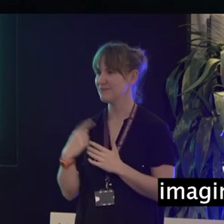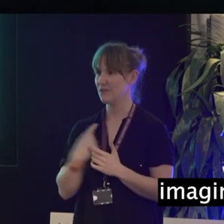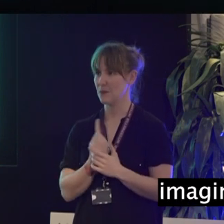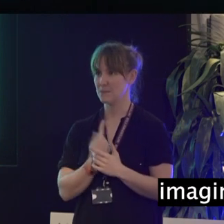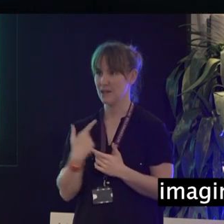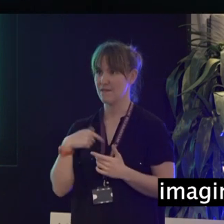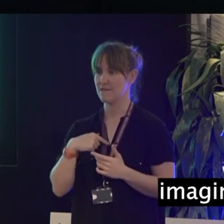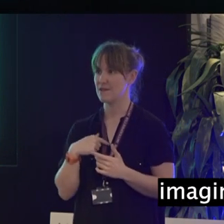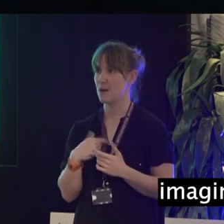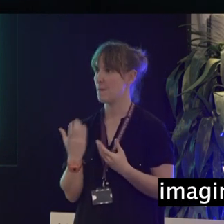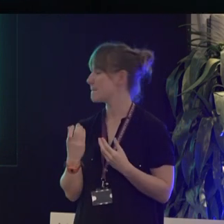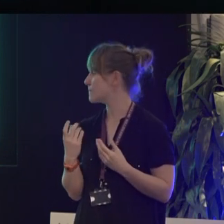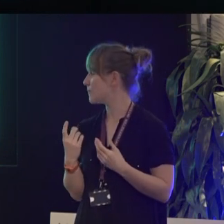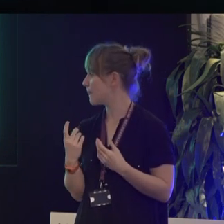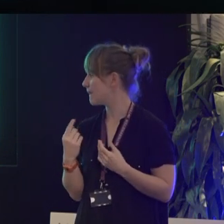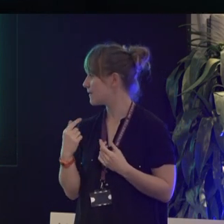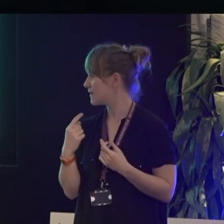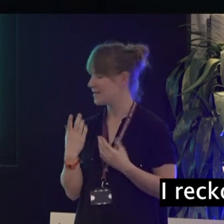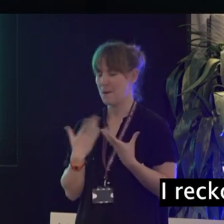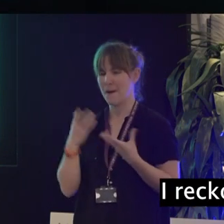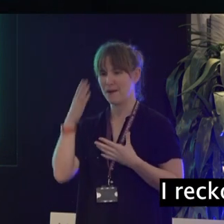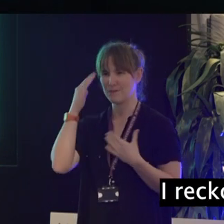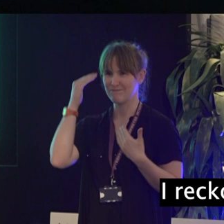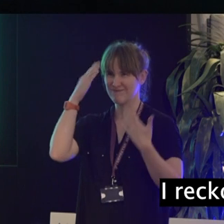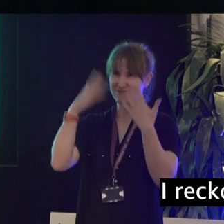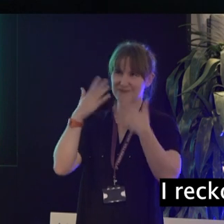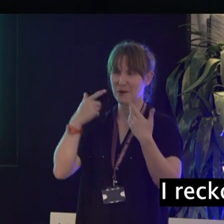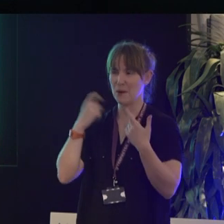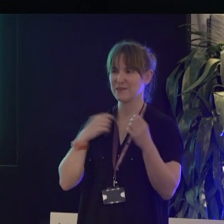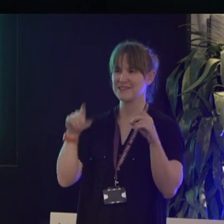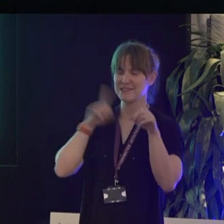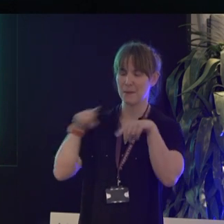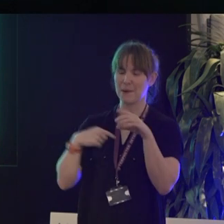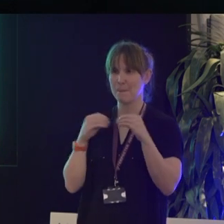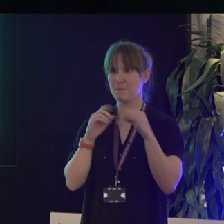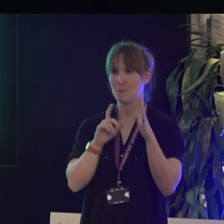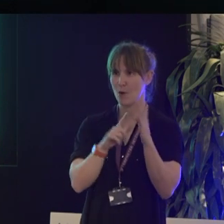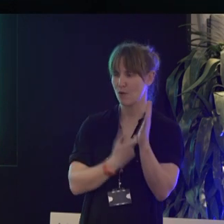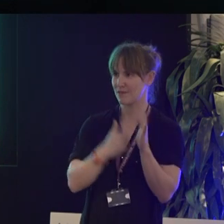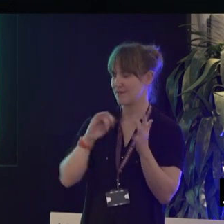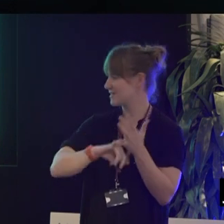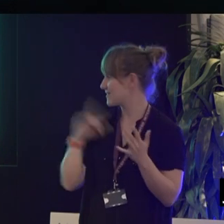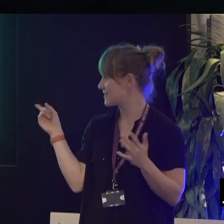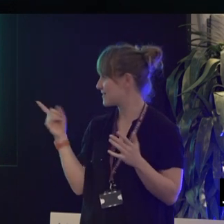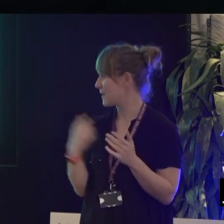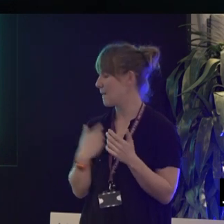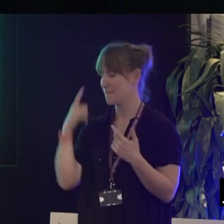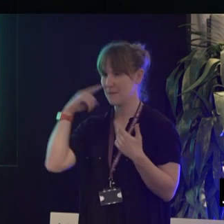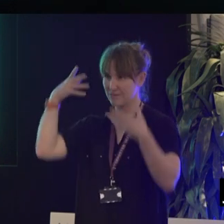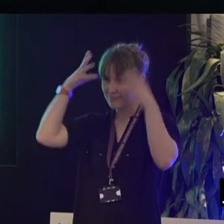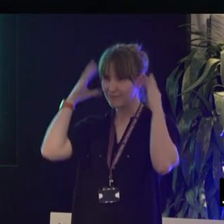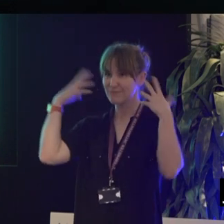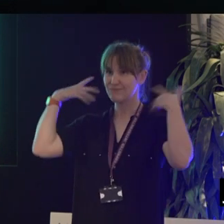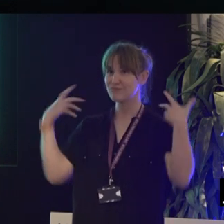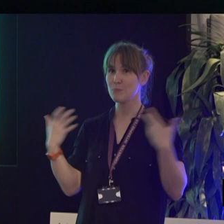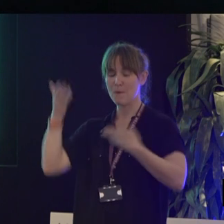I imagine Boris Becker's let himself go. I reckon that's about as good as it gets. No, I used to have flocks of ginger hair, now just very, very little grey hair